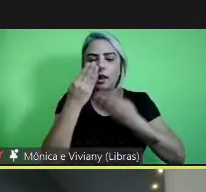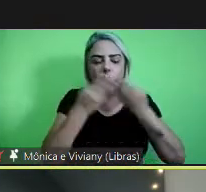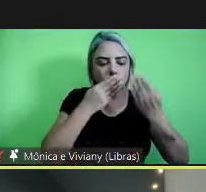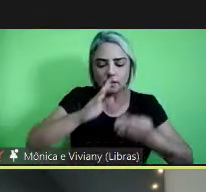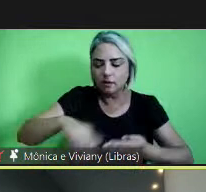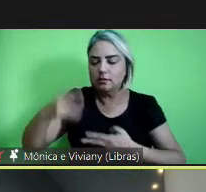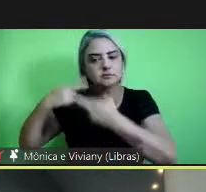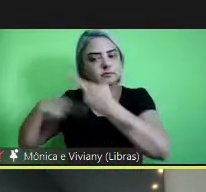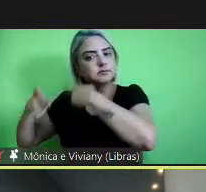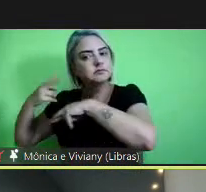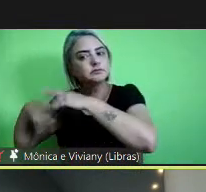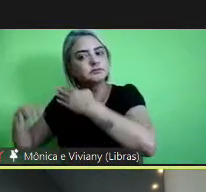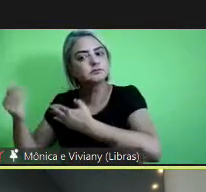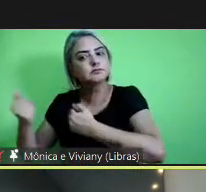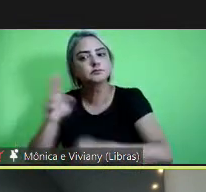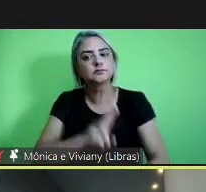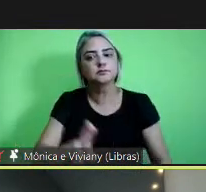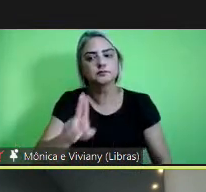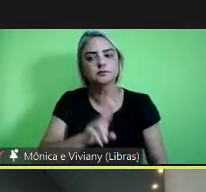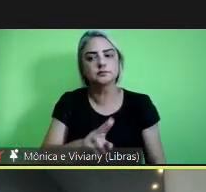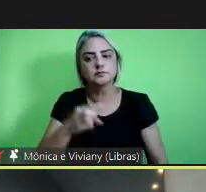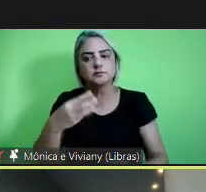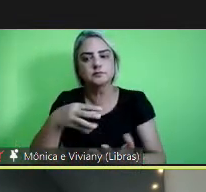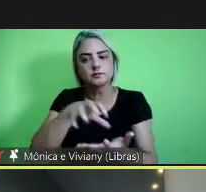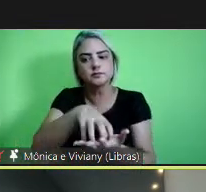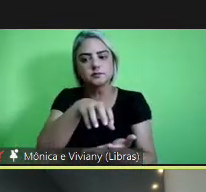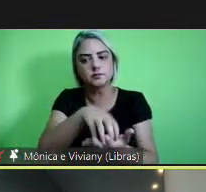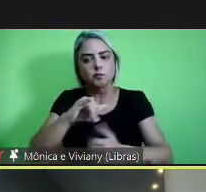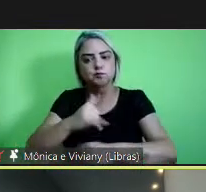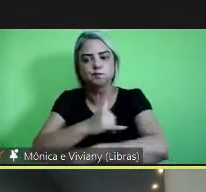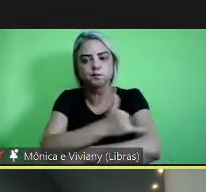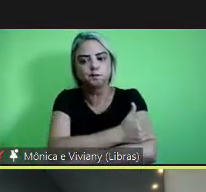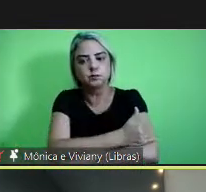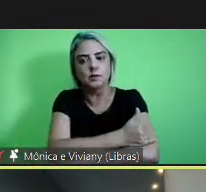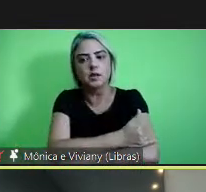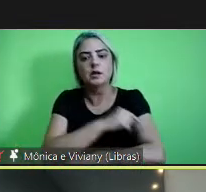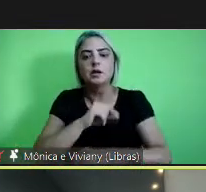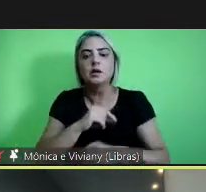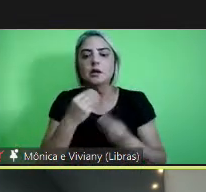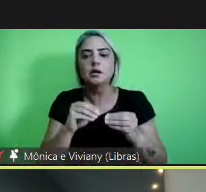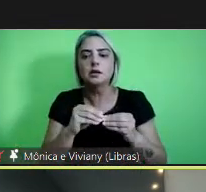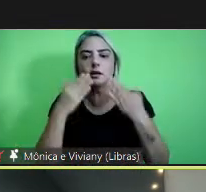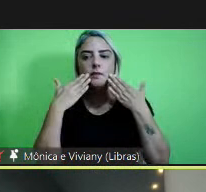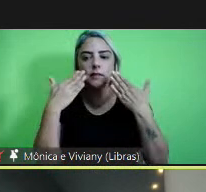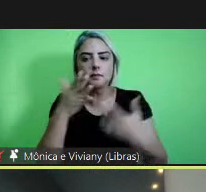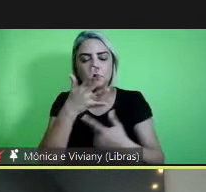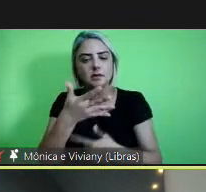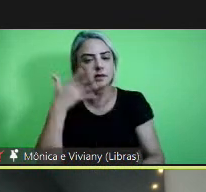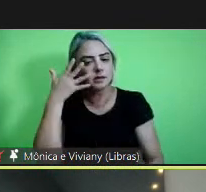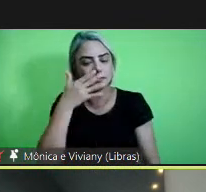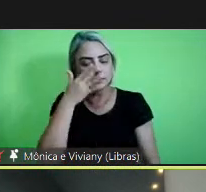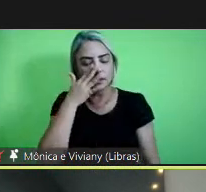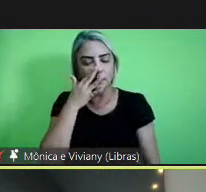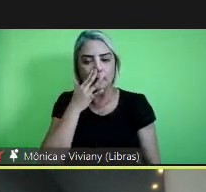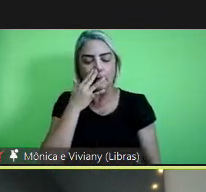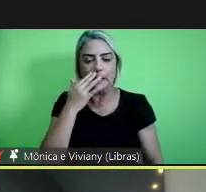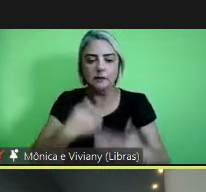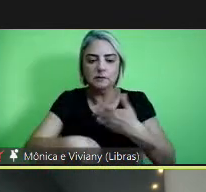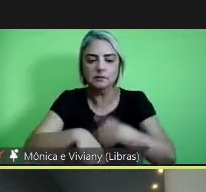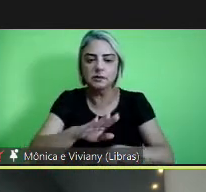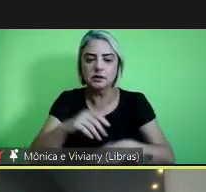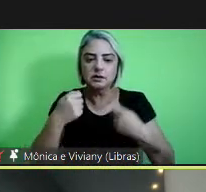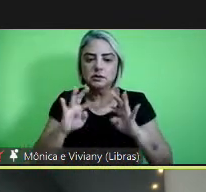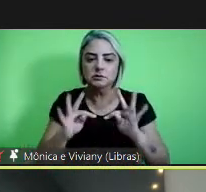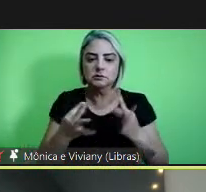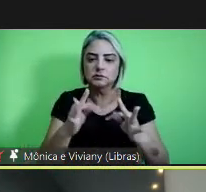partnerships with the course of nutrition to provide services to children and teenagers of users that